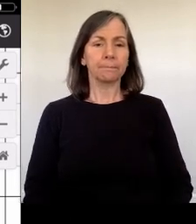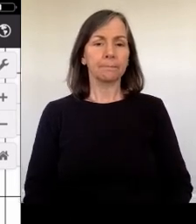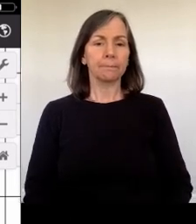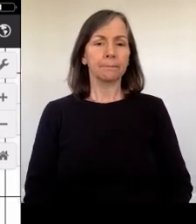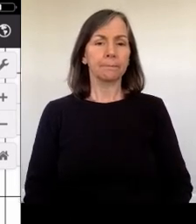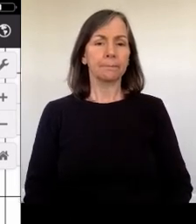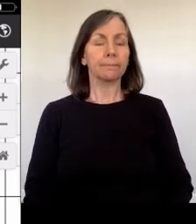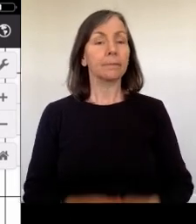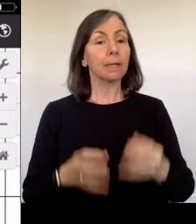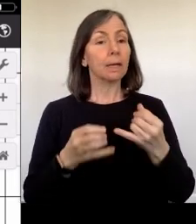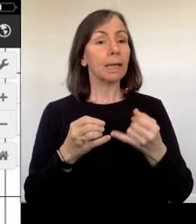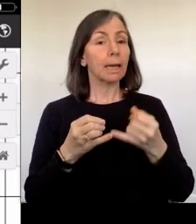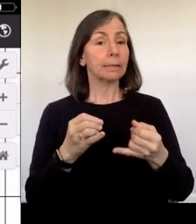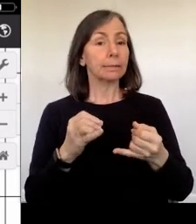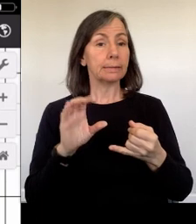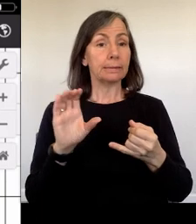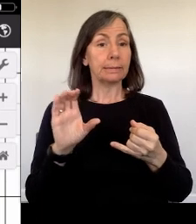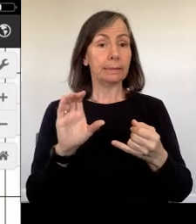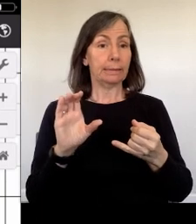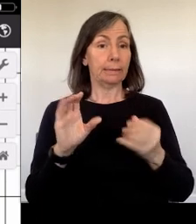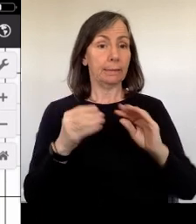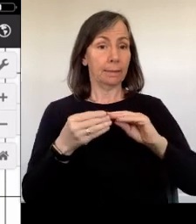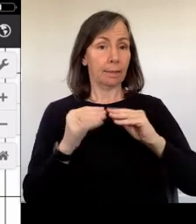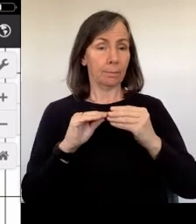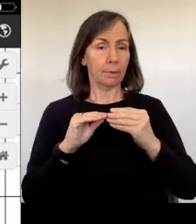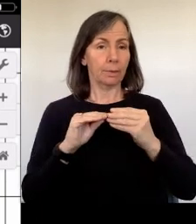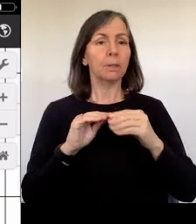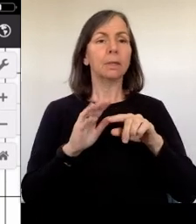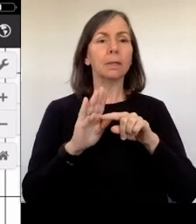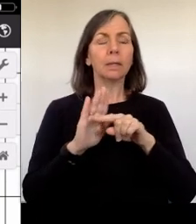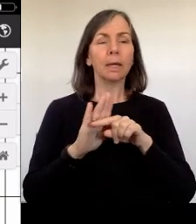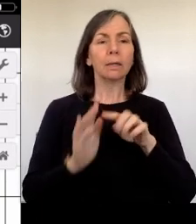Last is our C value. We have negative